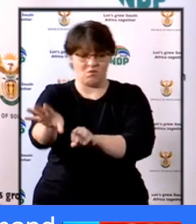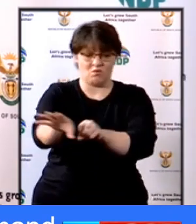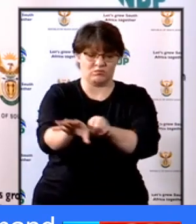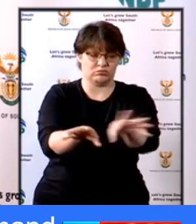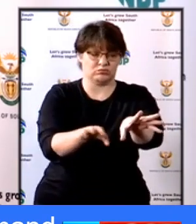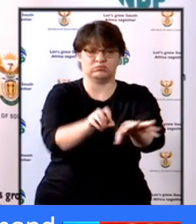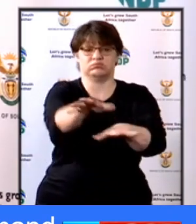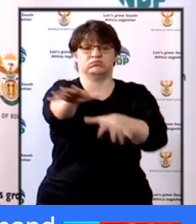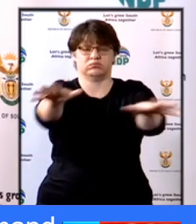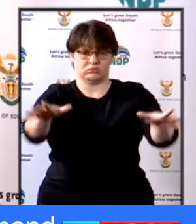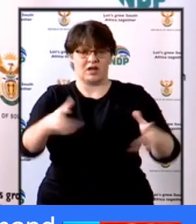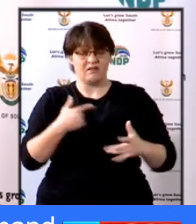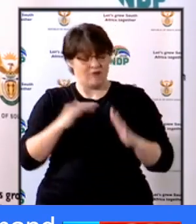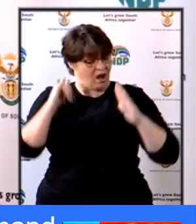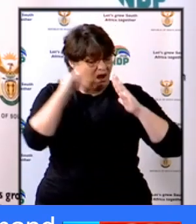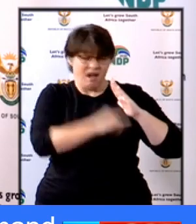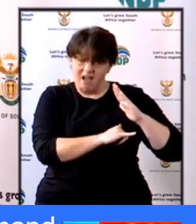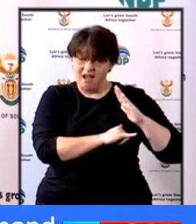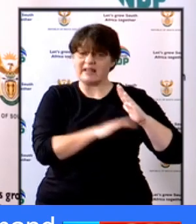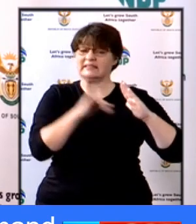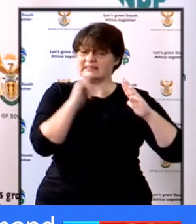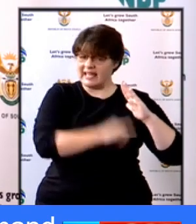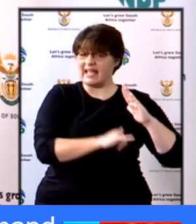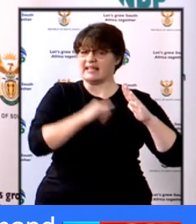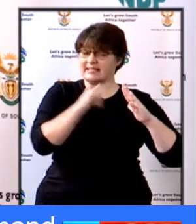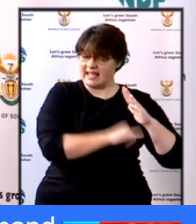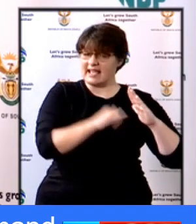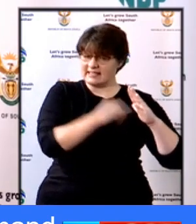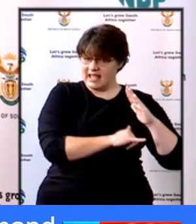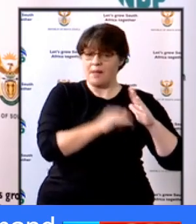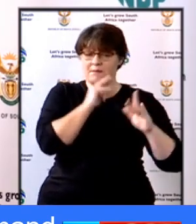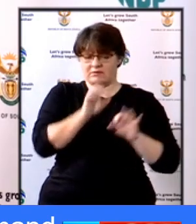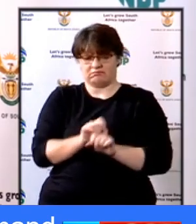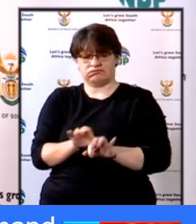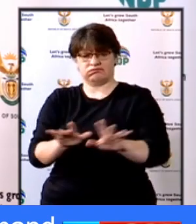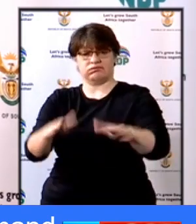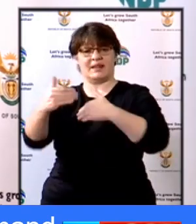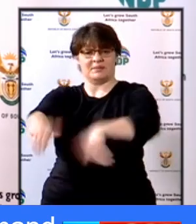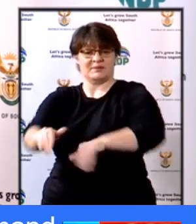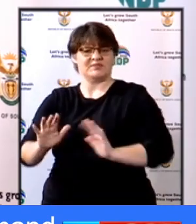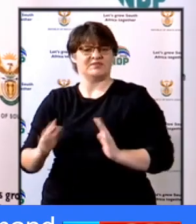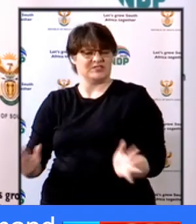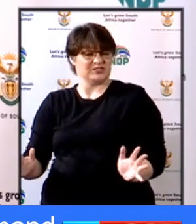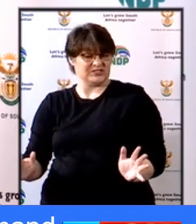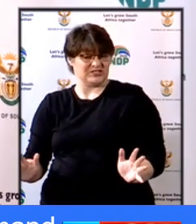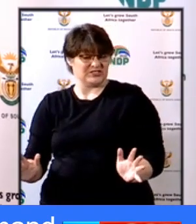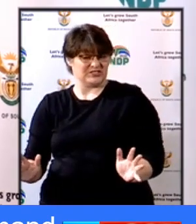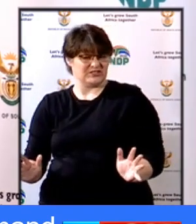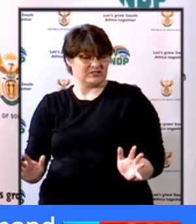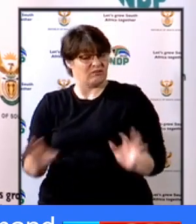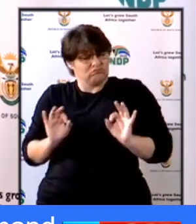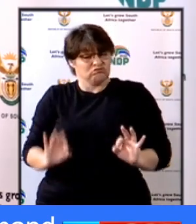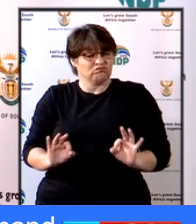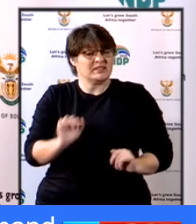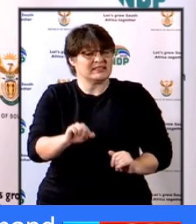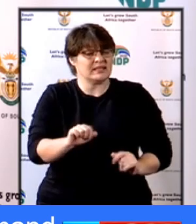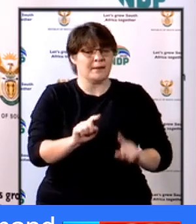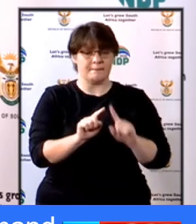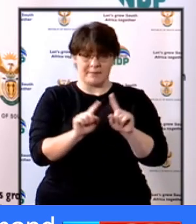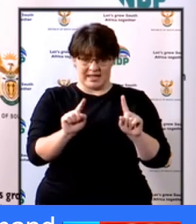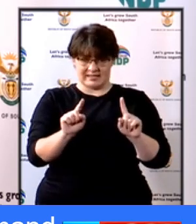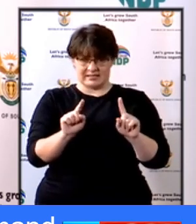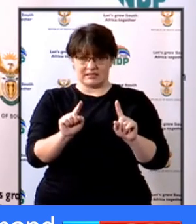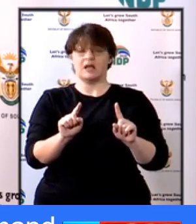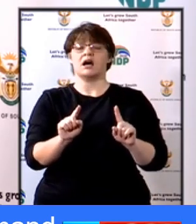keep ourselves at home, largely at home, we limit the spread. So it's effective, but it also comes